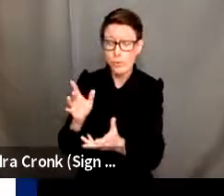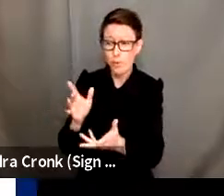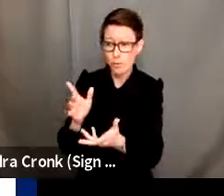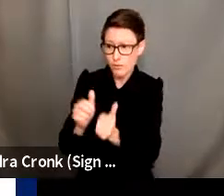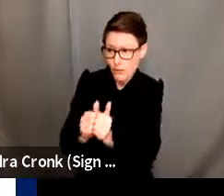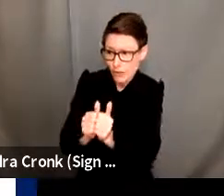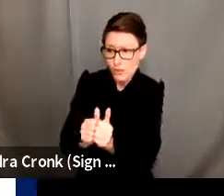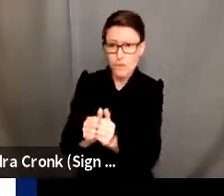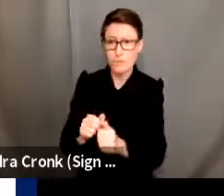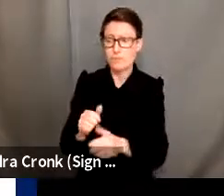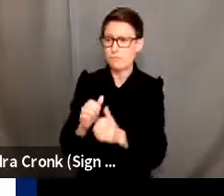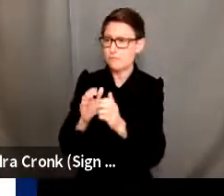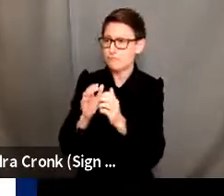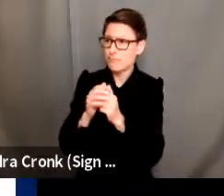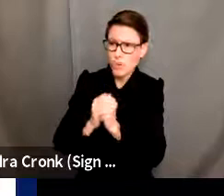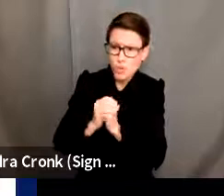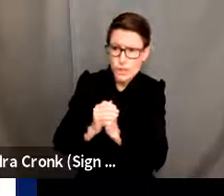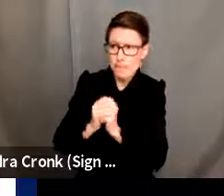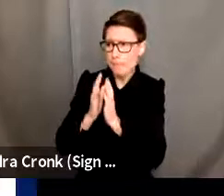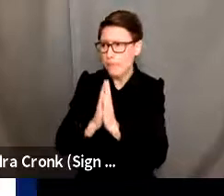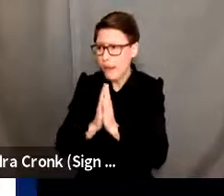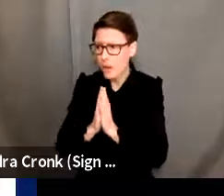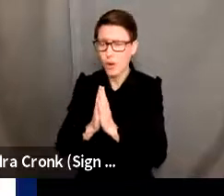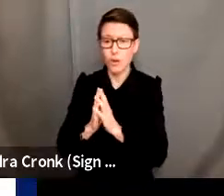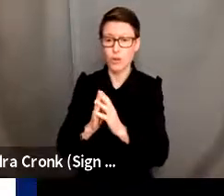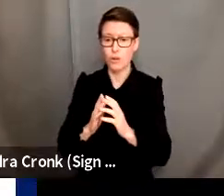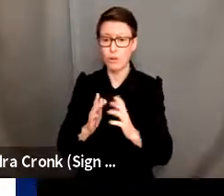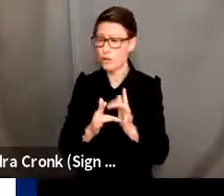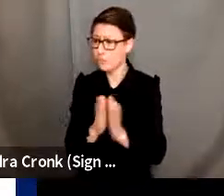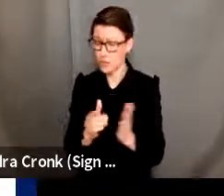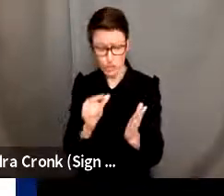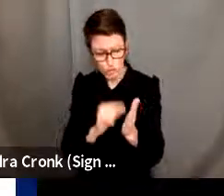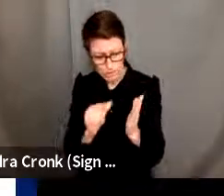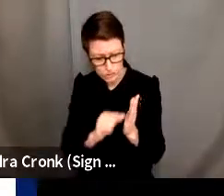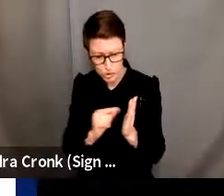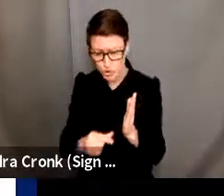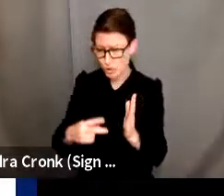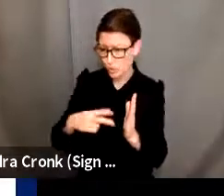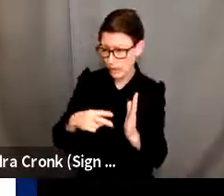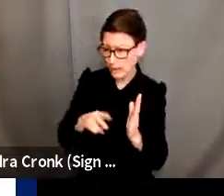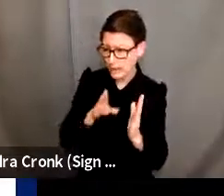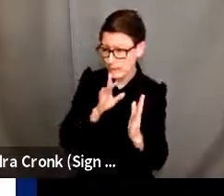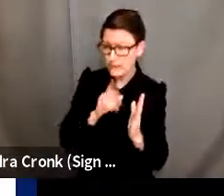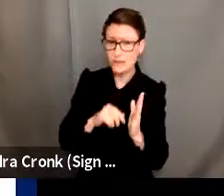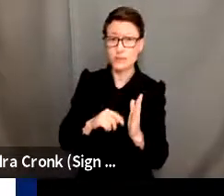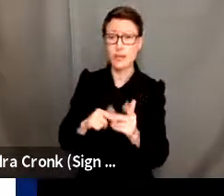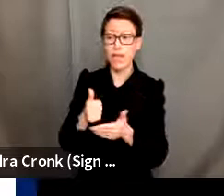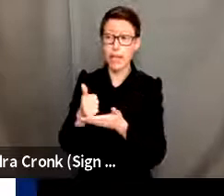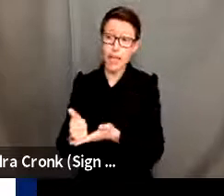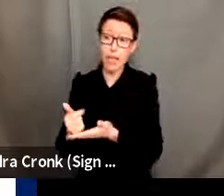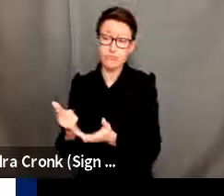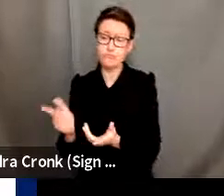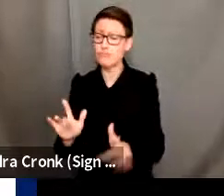reading scriptures, recording life stories or special projects, help with tasks, errands,